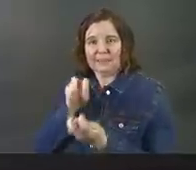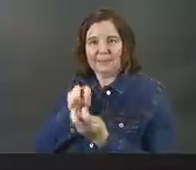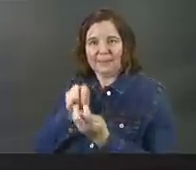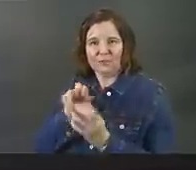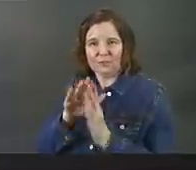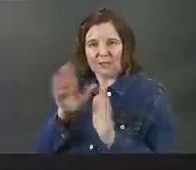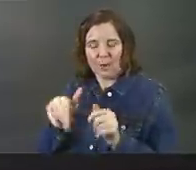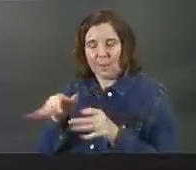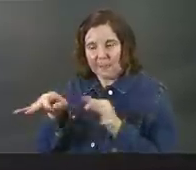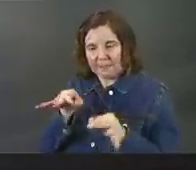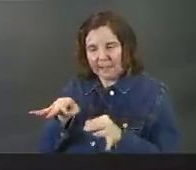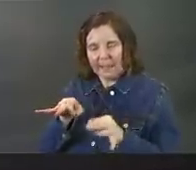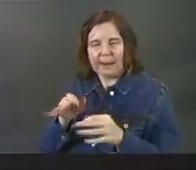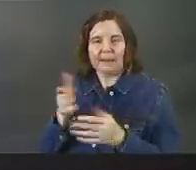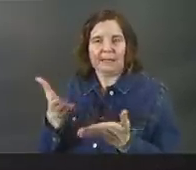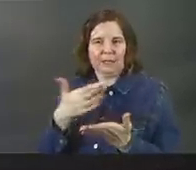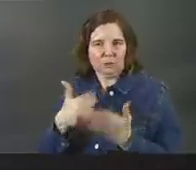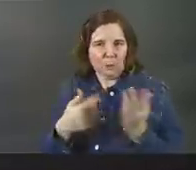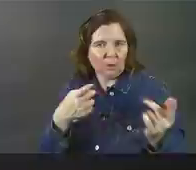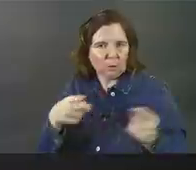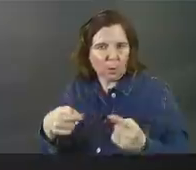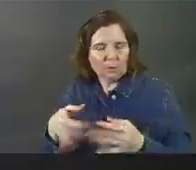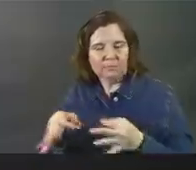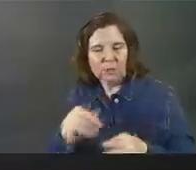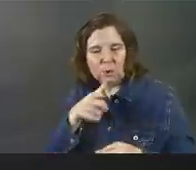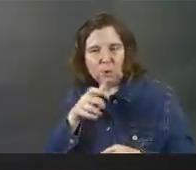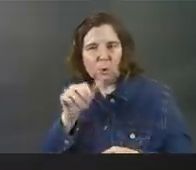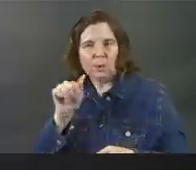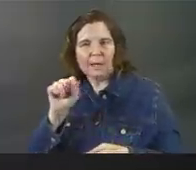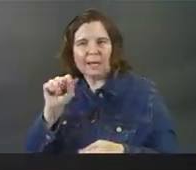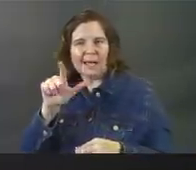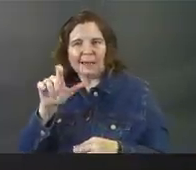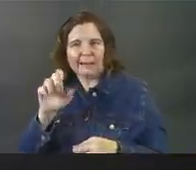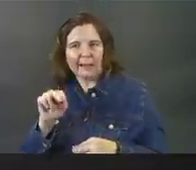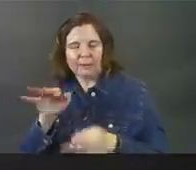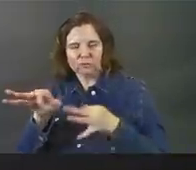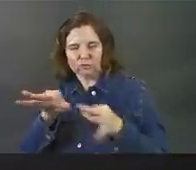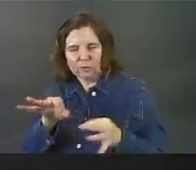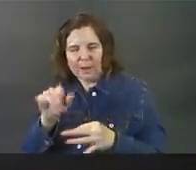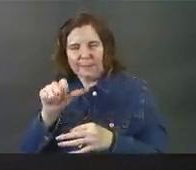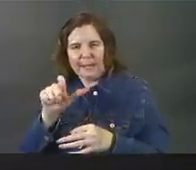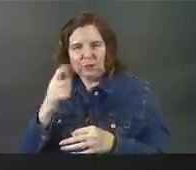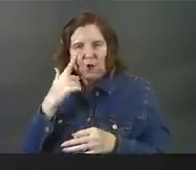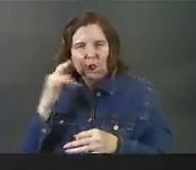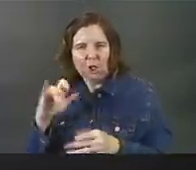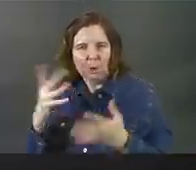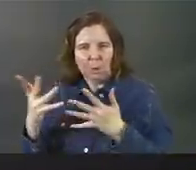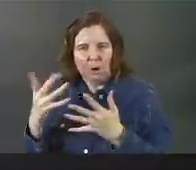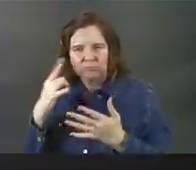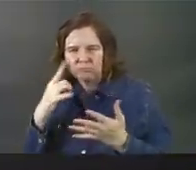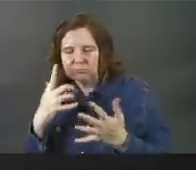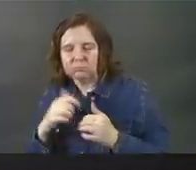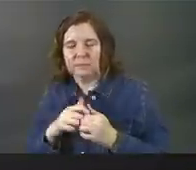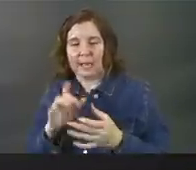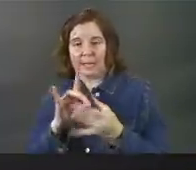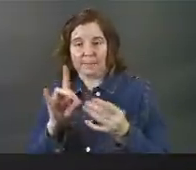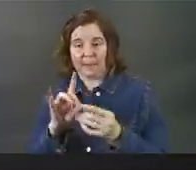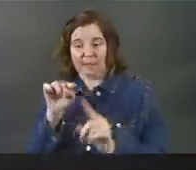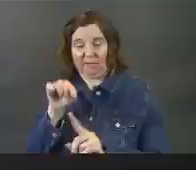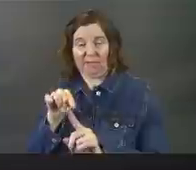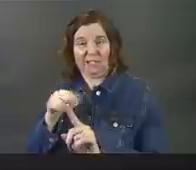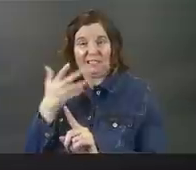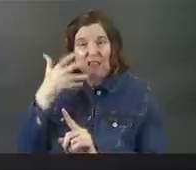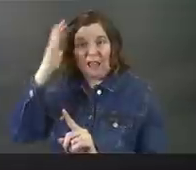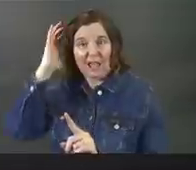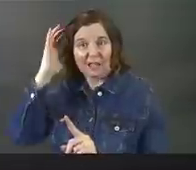explaining to them, here's what's going on, here's who Aslan is, and he starts describing Aslan, and he mentions that Aslan